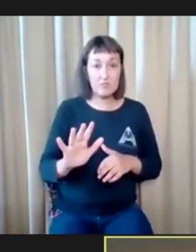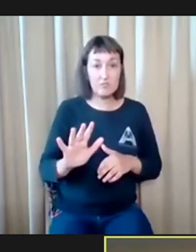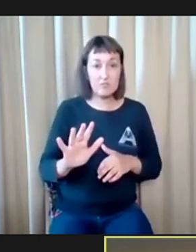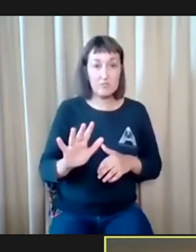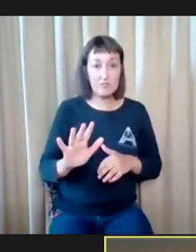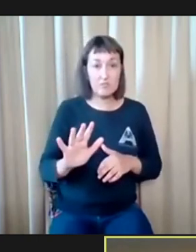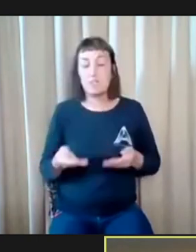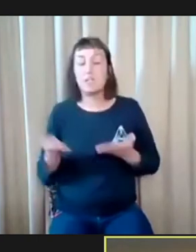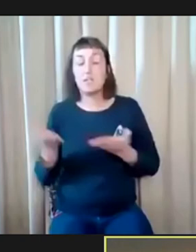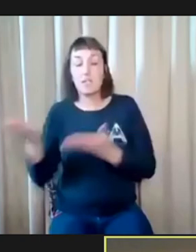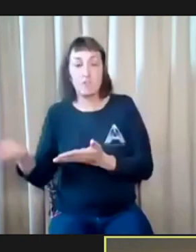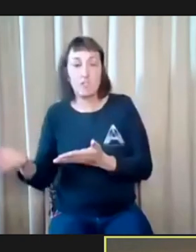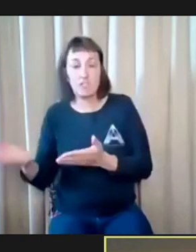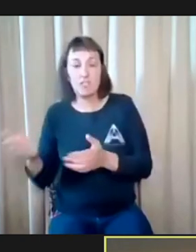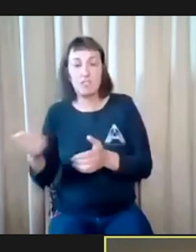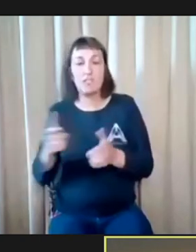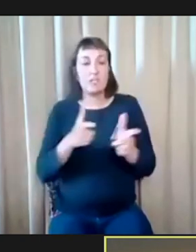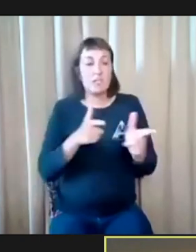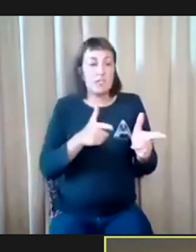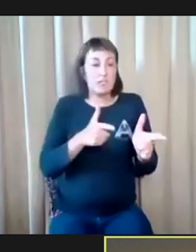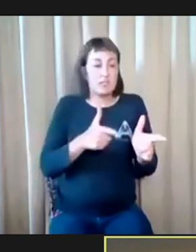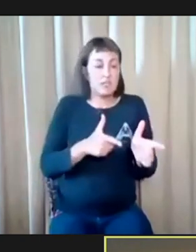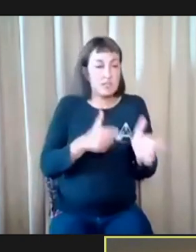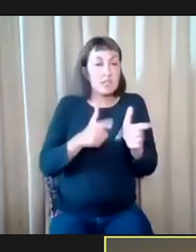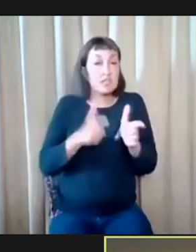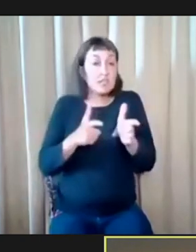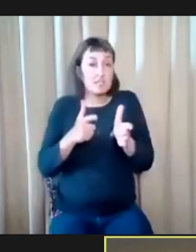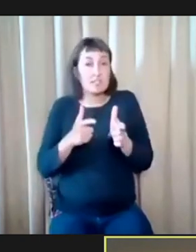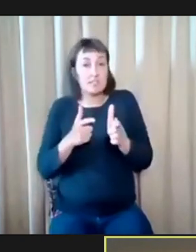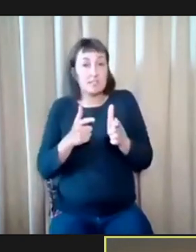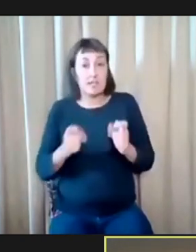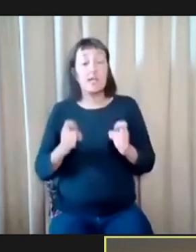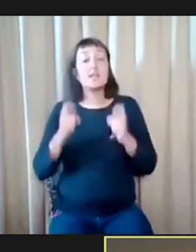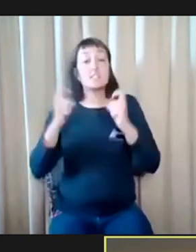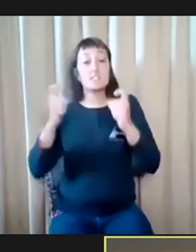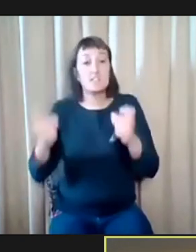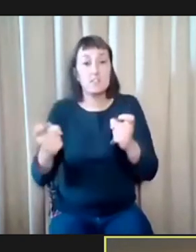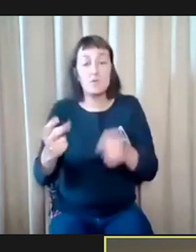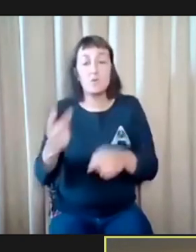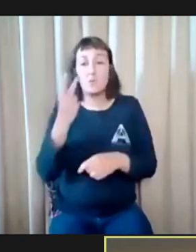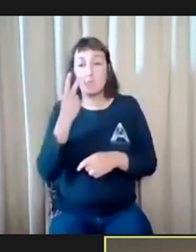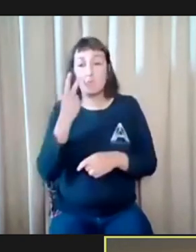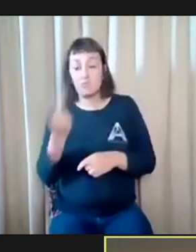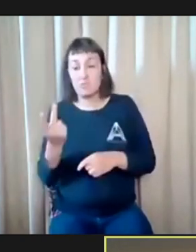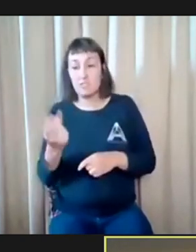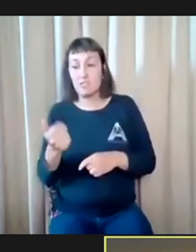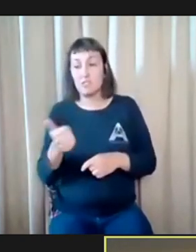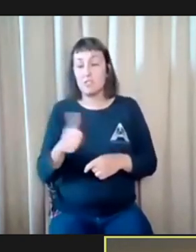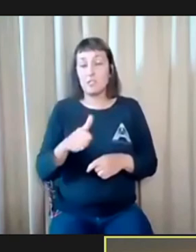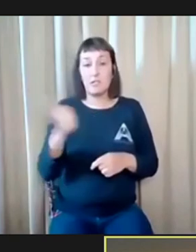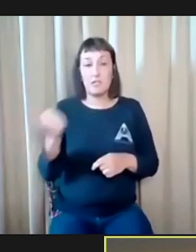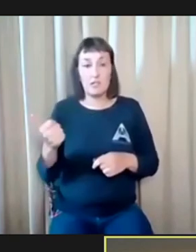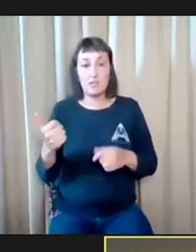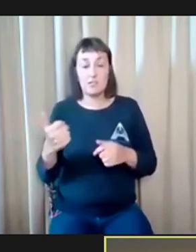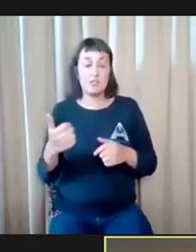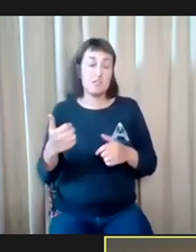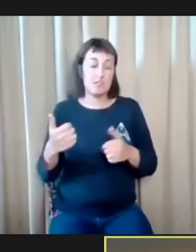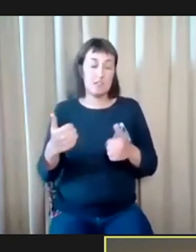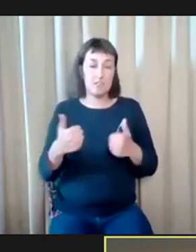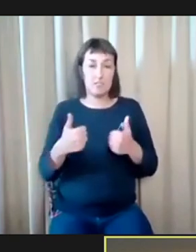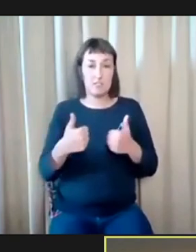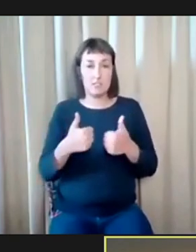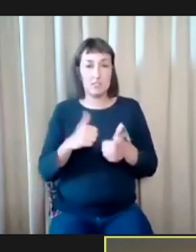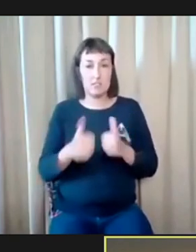as prizes too. But we've also seen other contests like the Coyotes for Kids tournament in Illinois, where